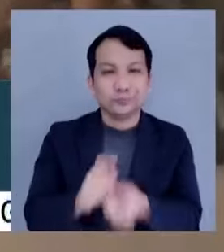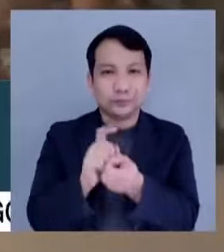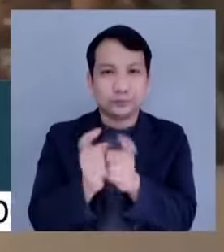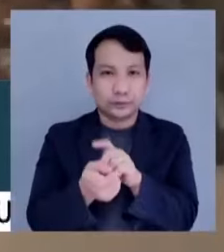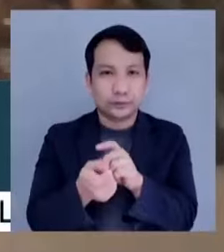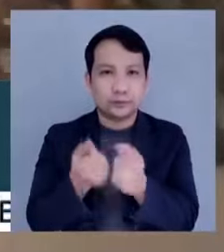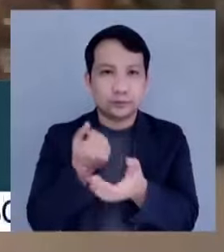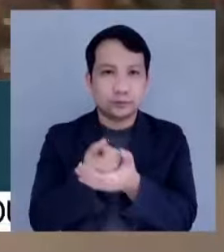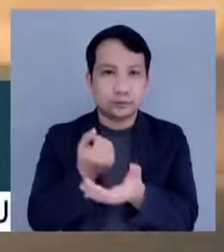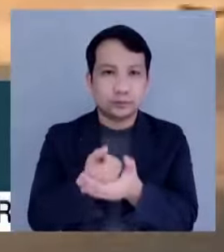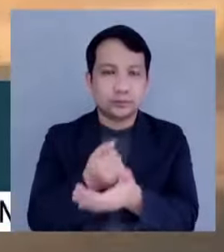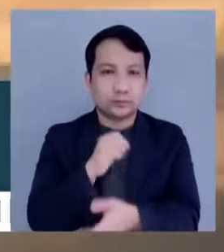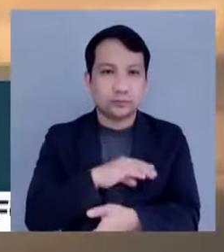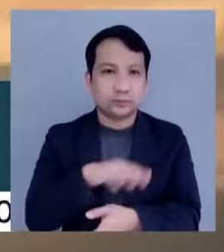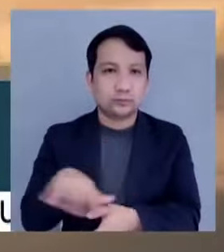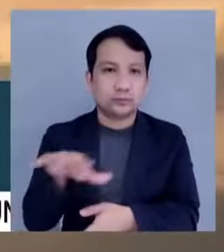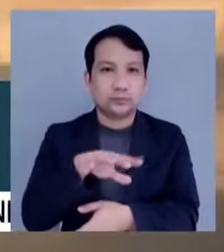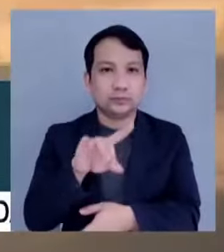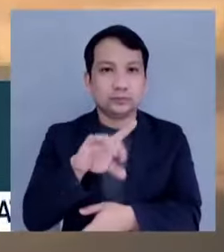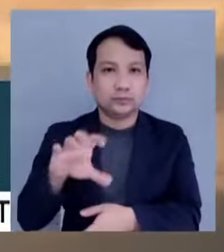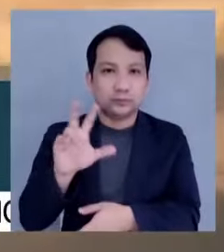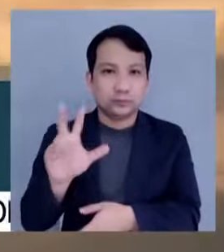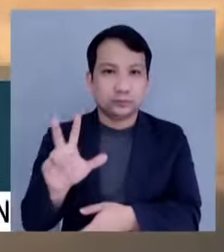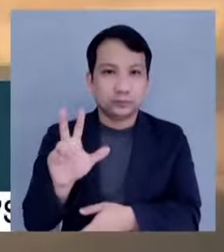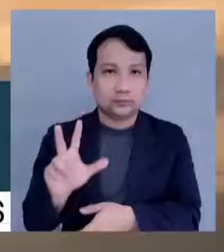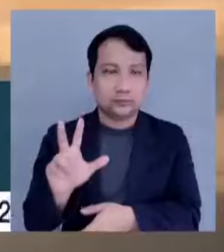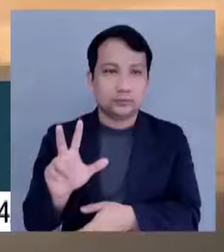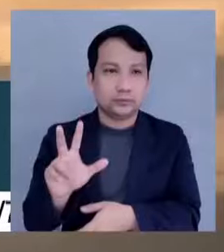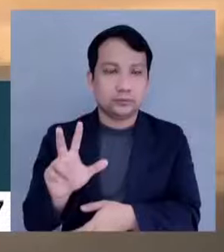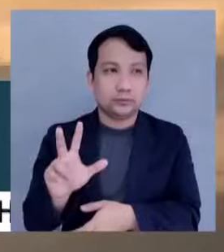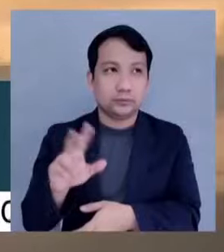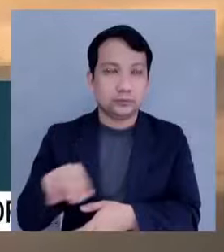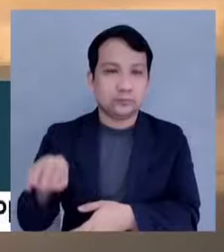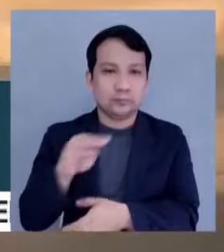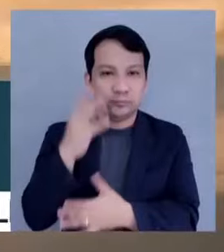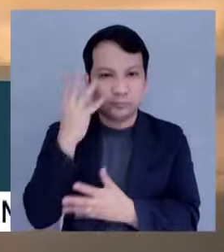to benefit nearly 130,000 minimum wage earners and